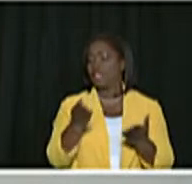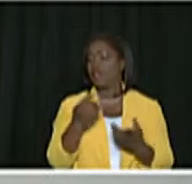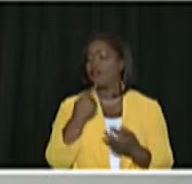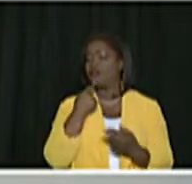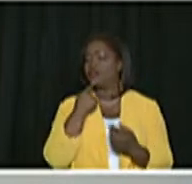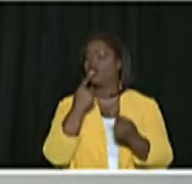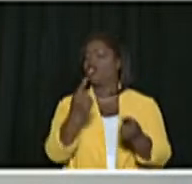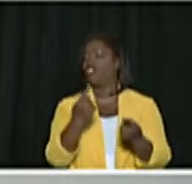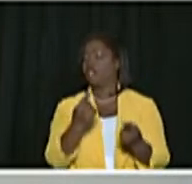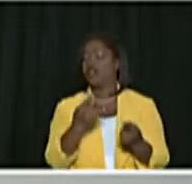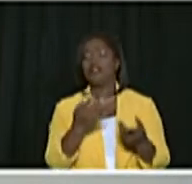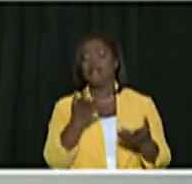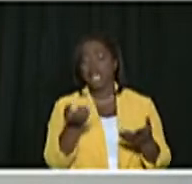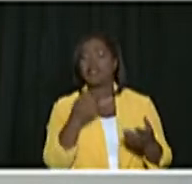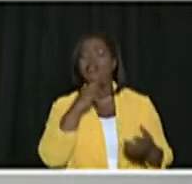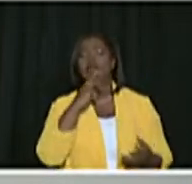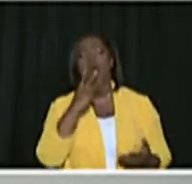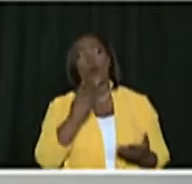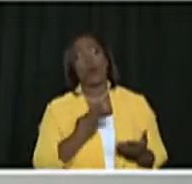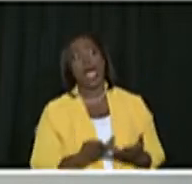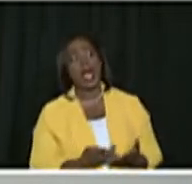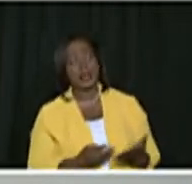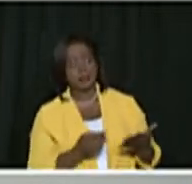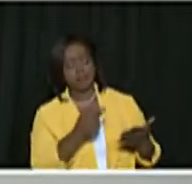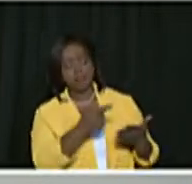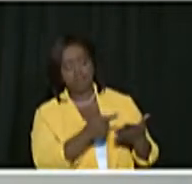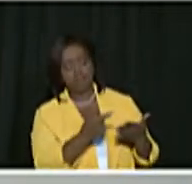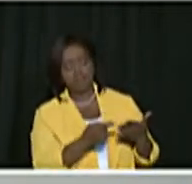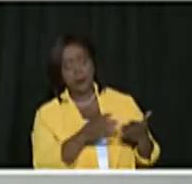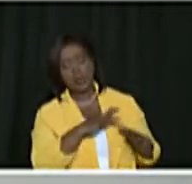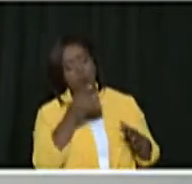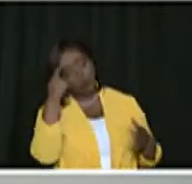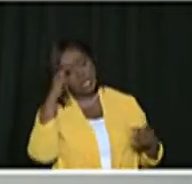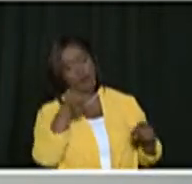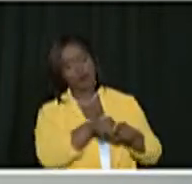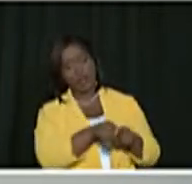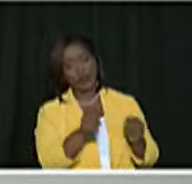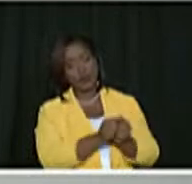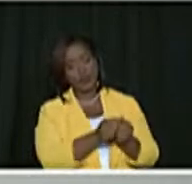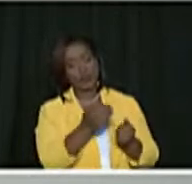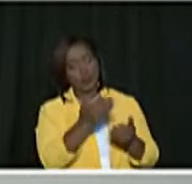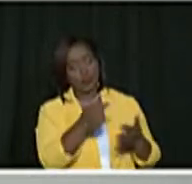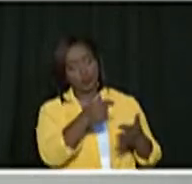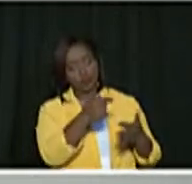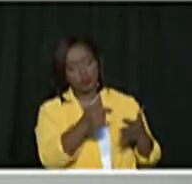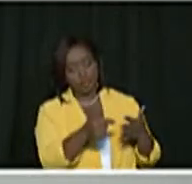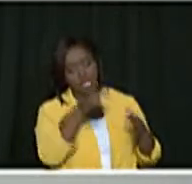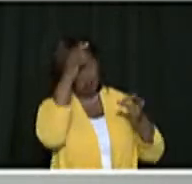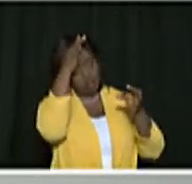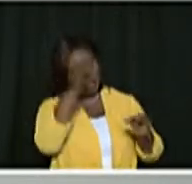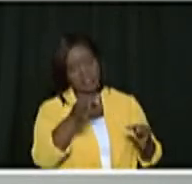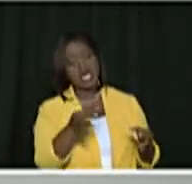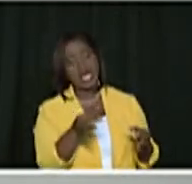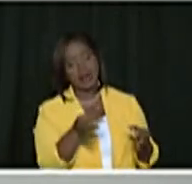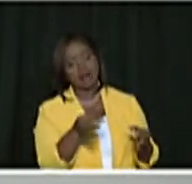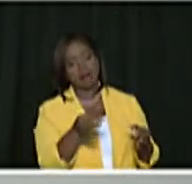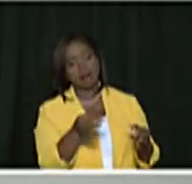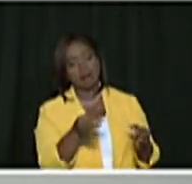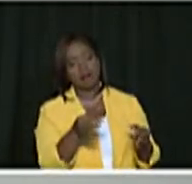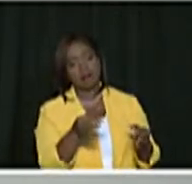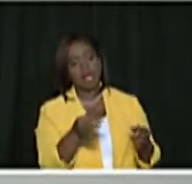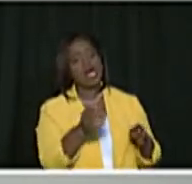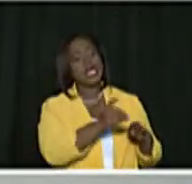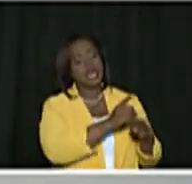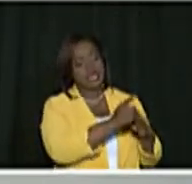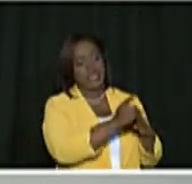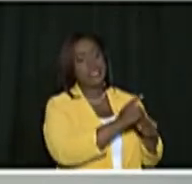human beings, we do it a lot, that we focus a lot. Okay, the child made a mistake, or the child did something negative or incorrect or